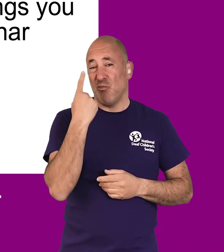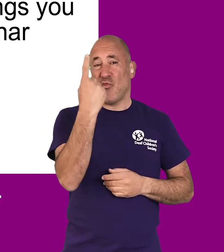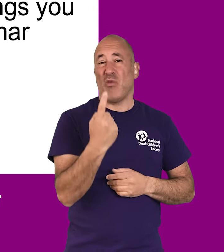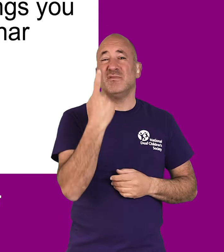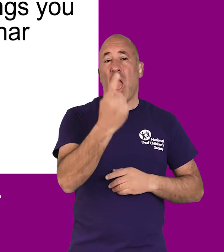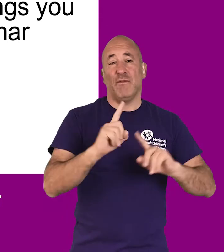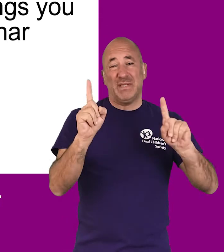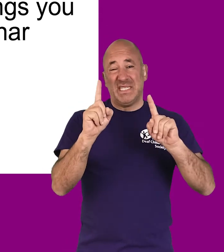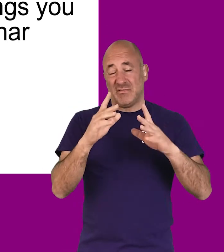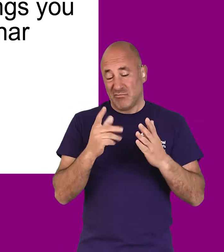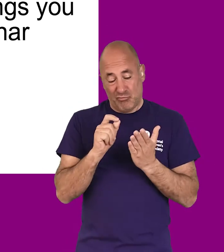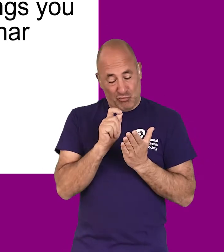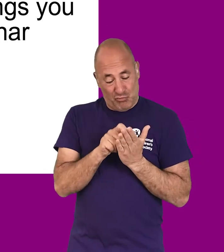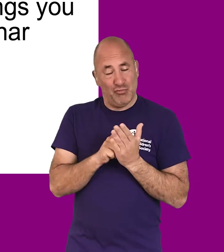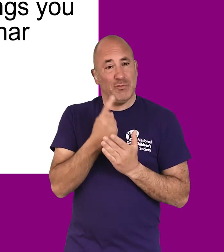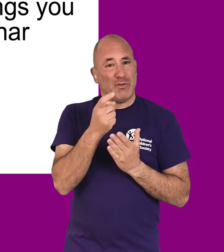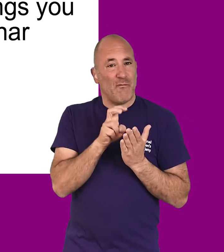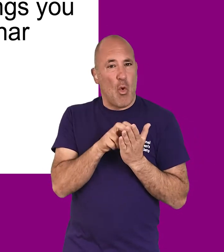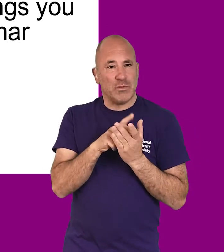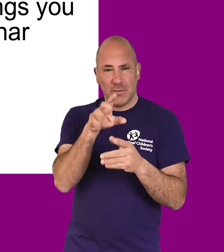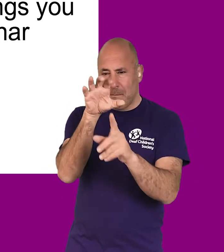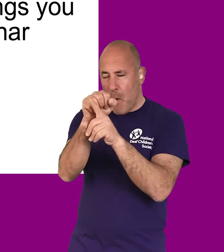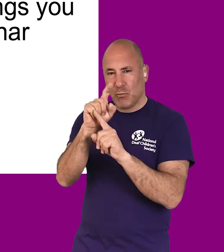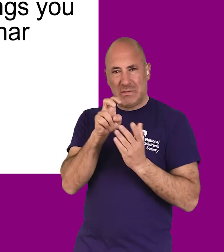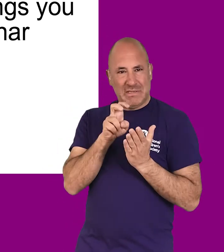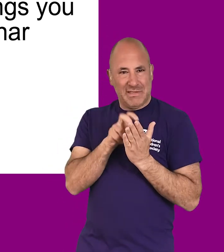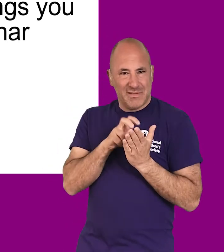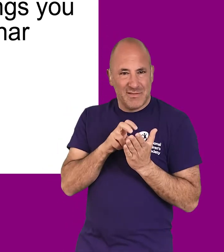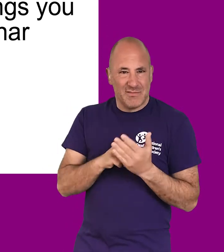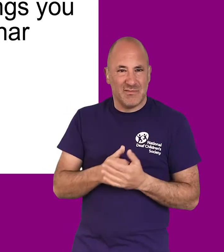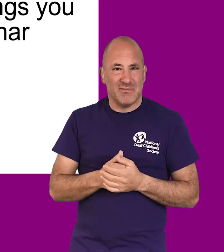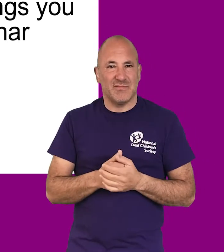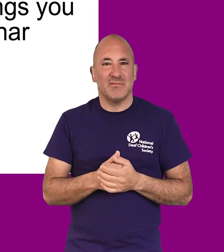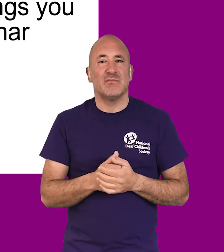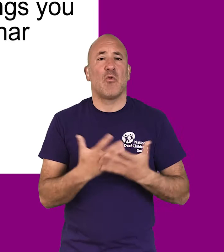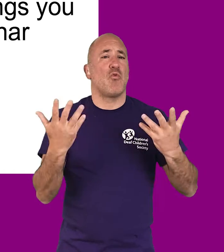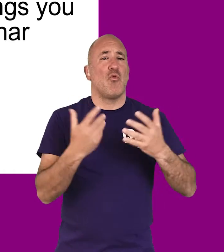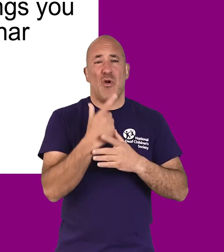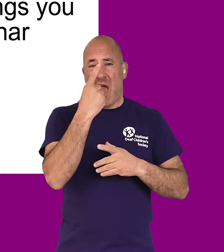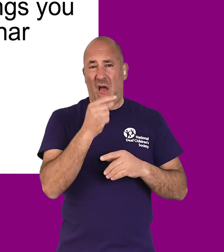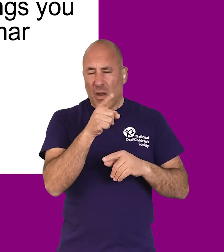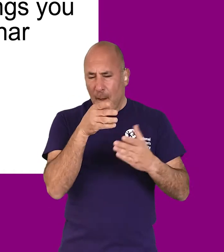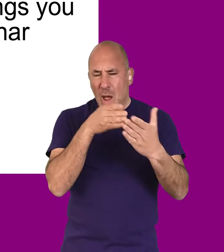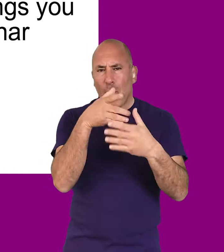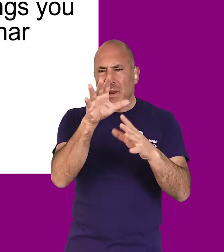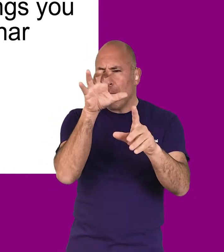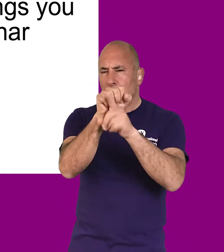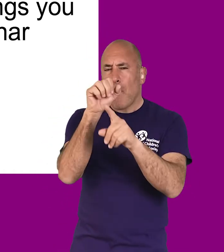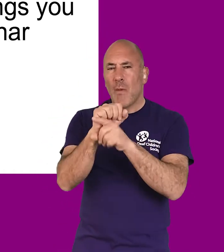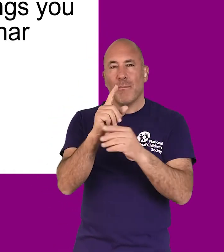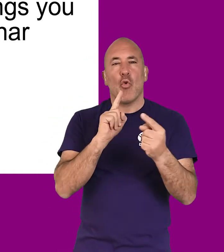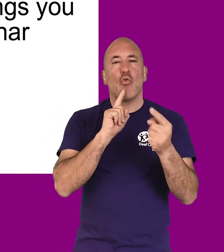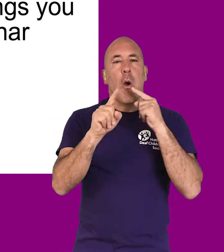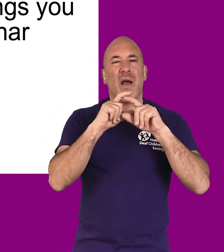deaf. You can either make a private note to yourself, or you can type any sort of barriers